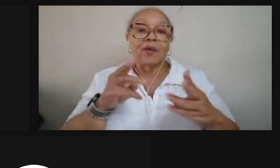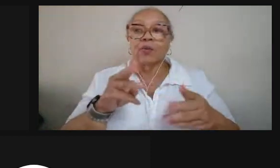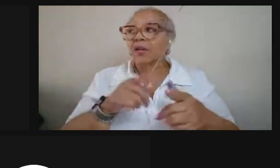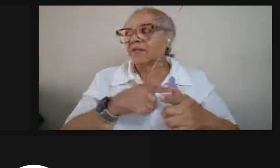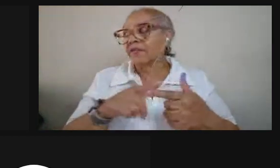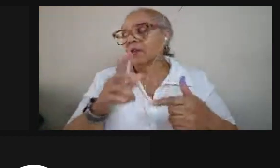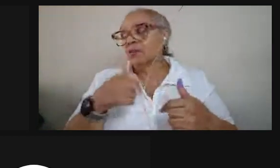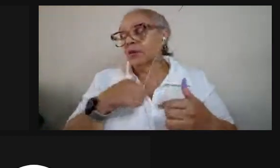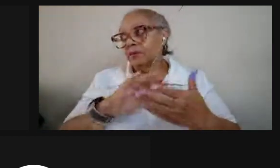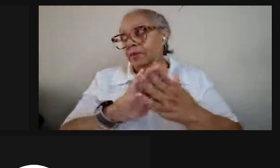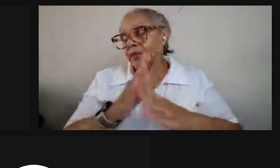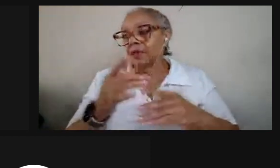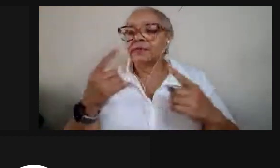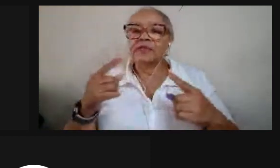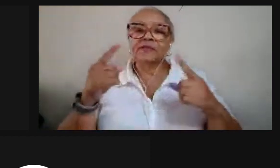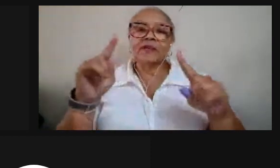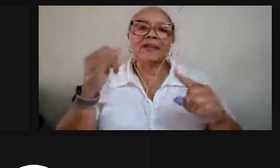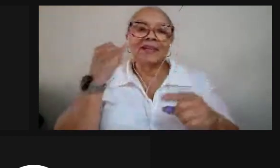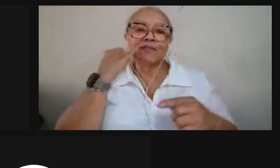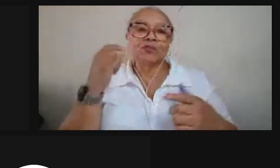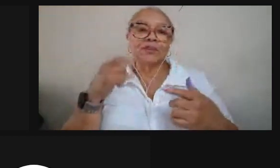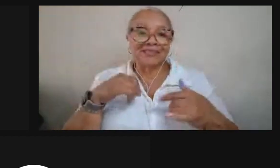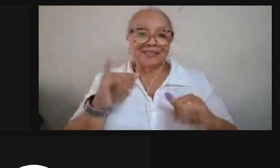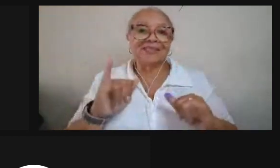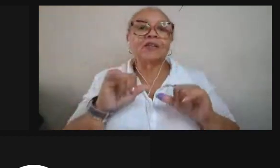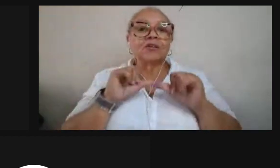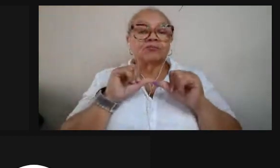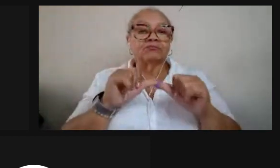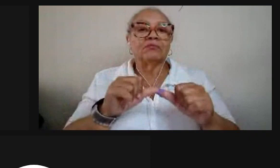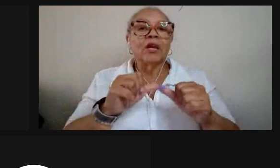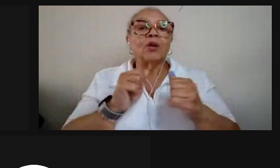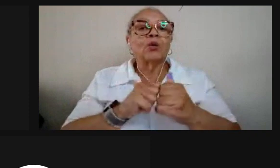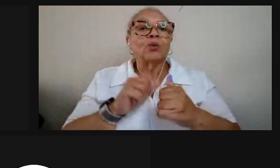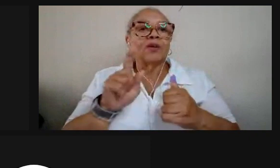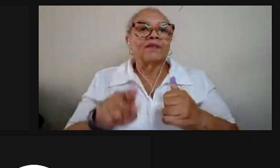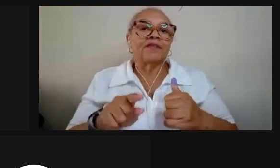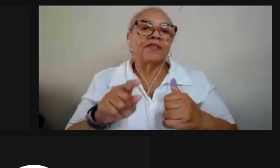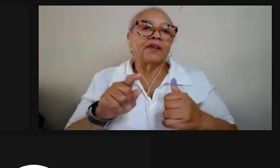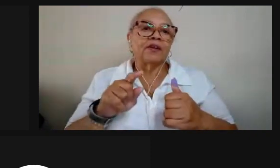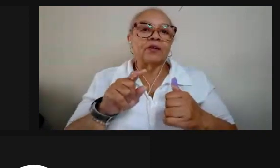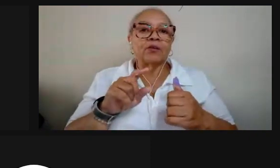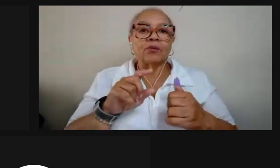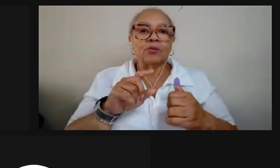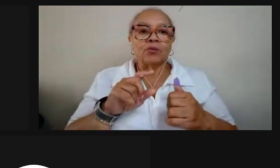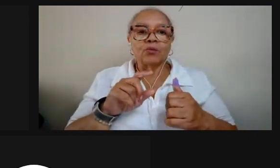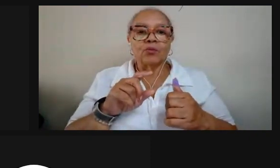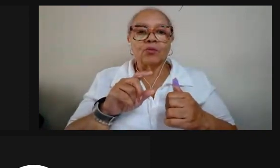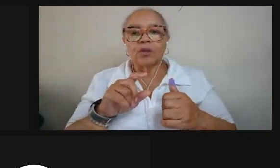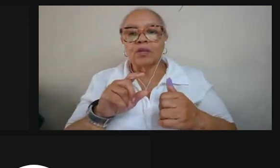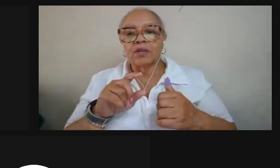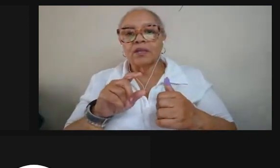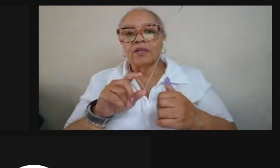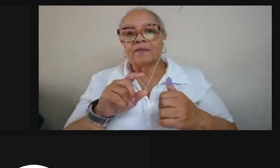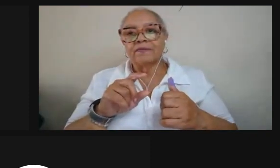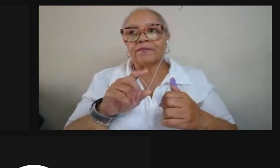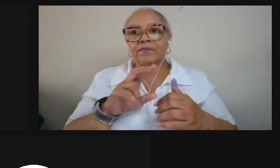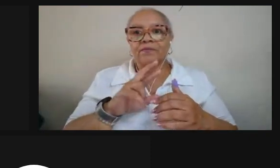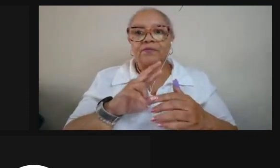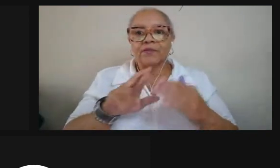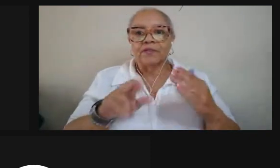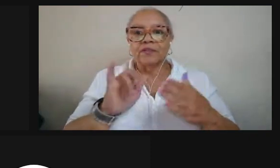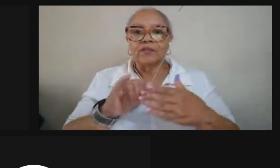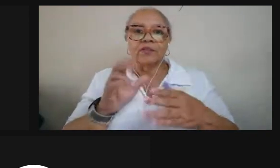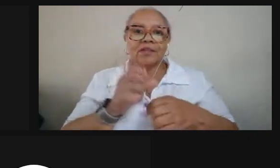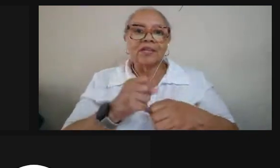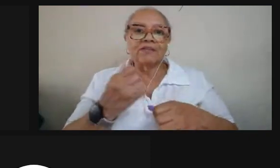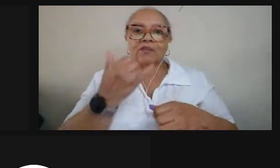successful. But if we still go with the favoritism, and looking for people to get round specs in